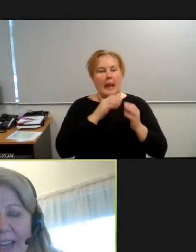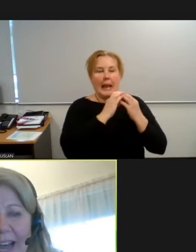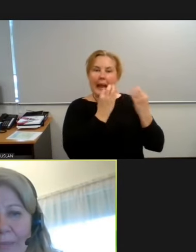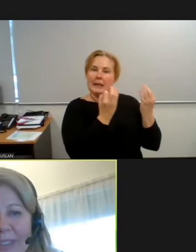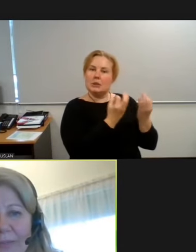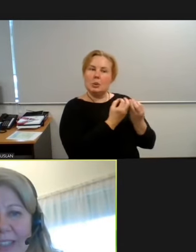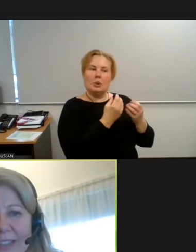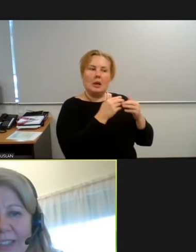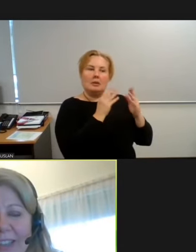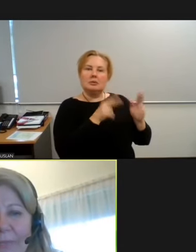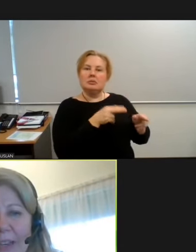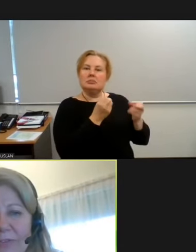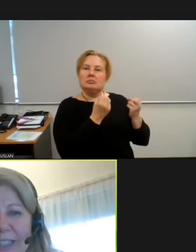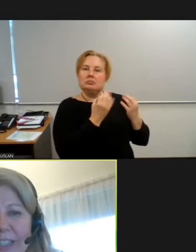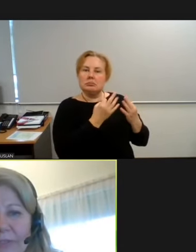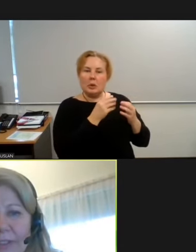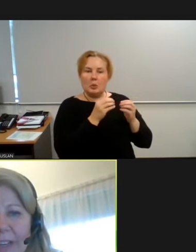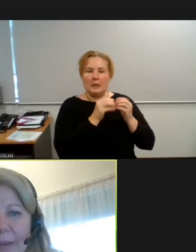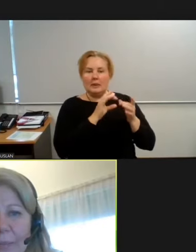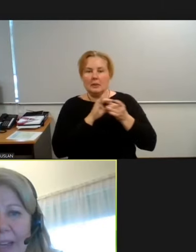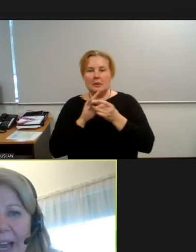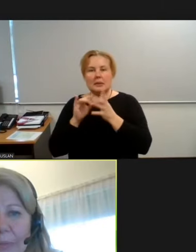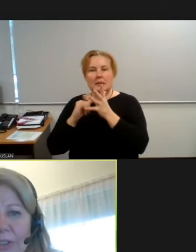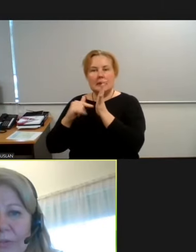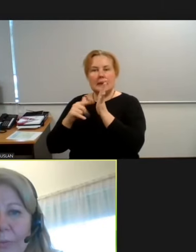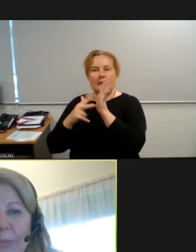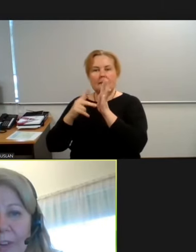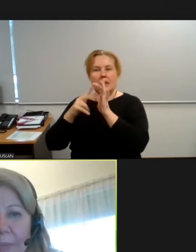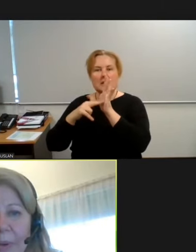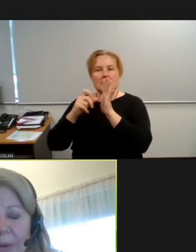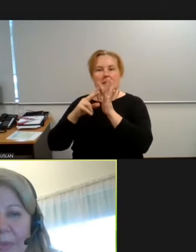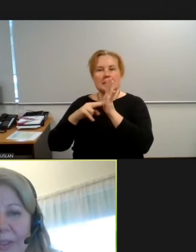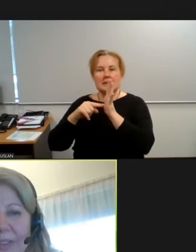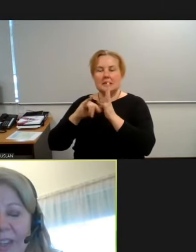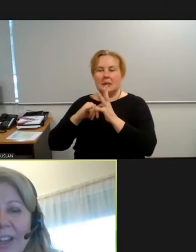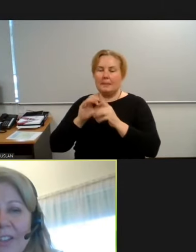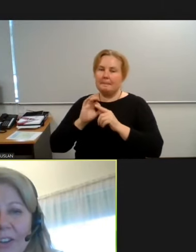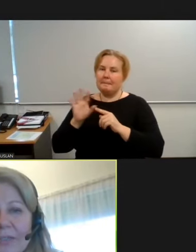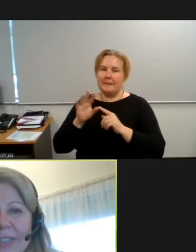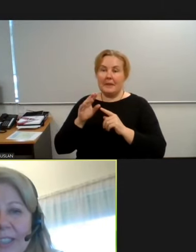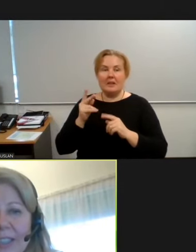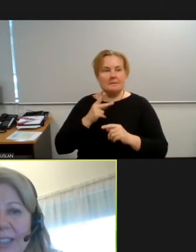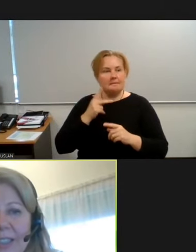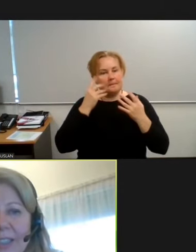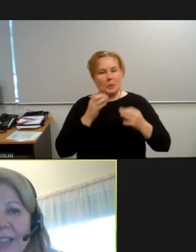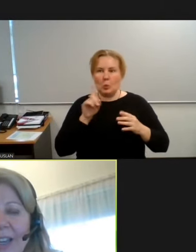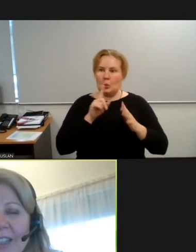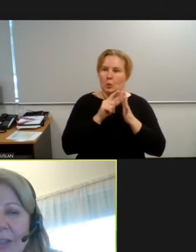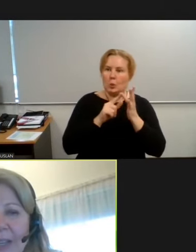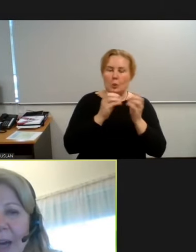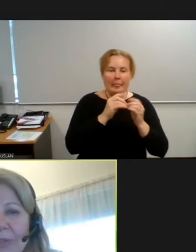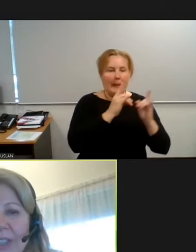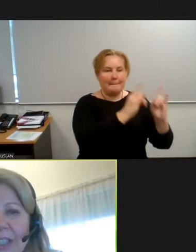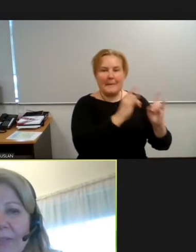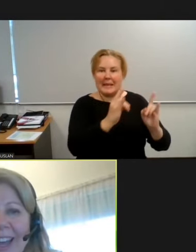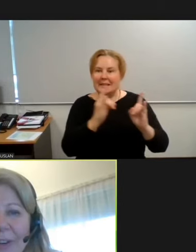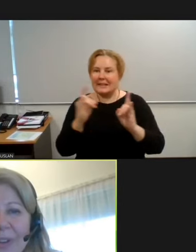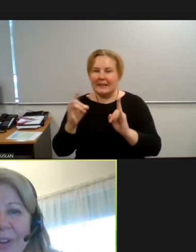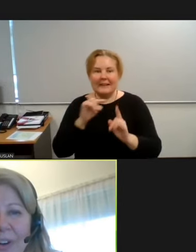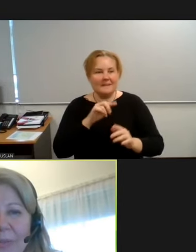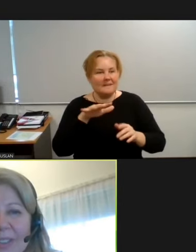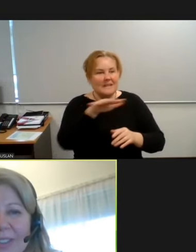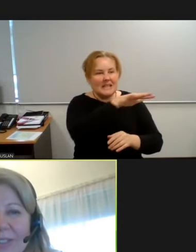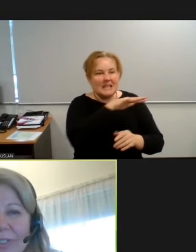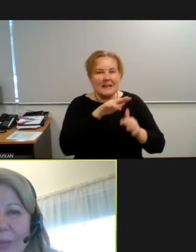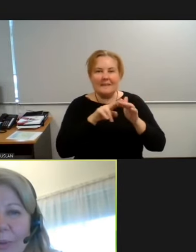with St Vincent's have been really terrific in being able to repurpose those facilities to be able to give a health